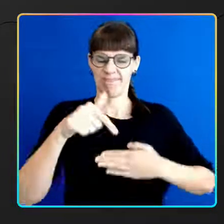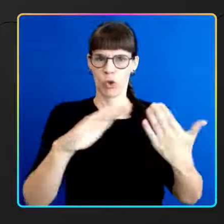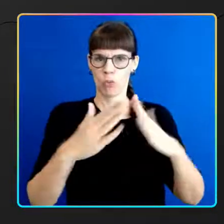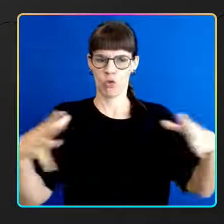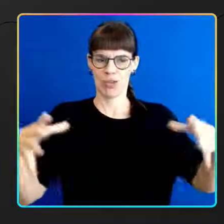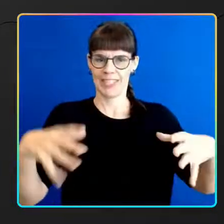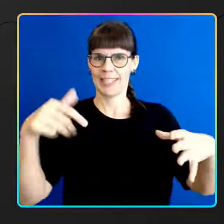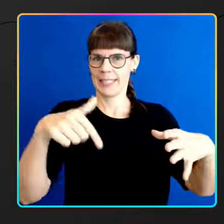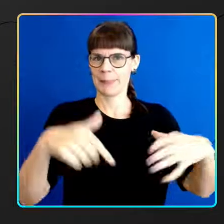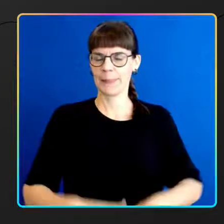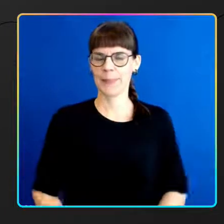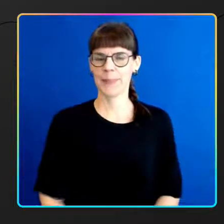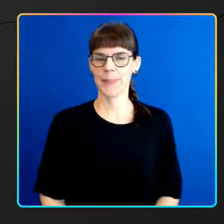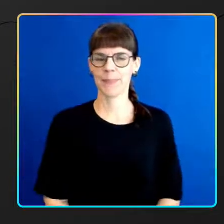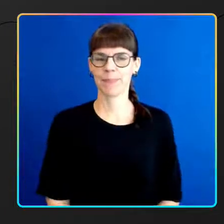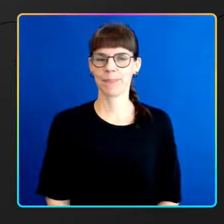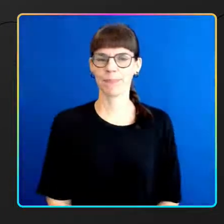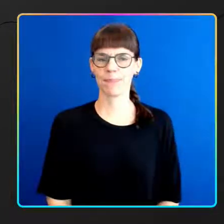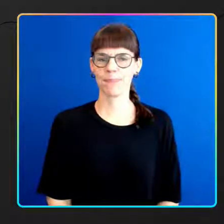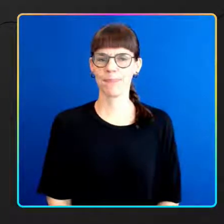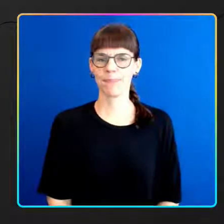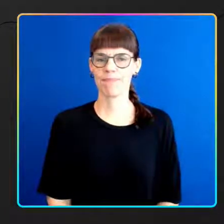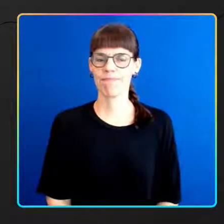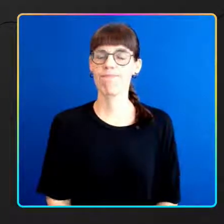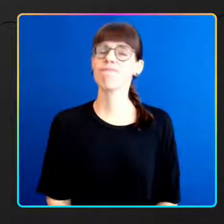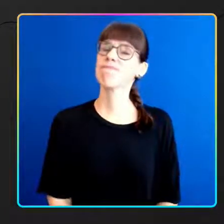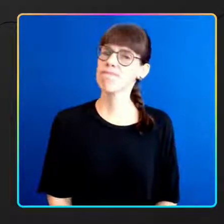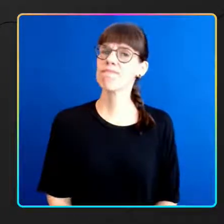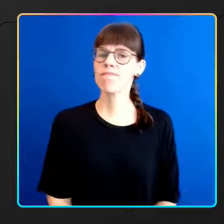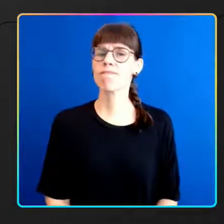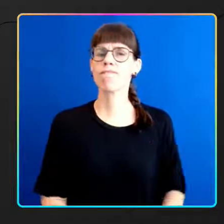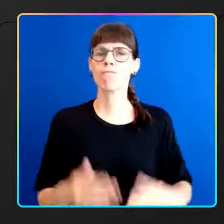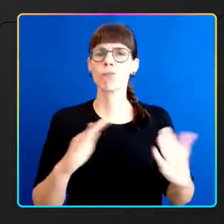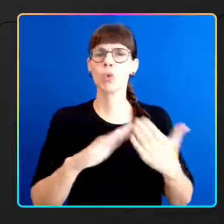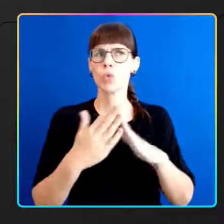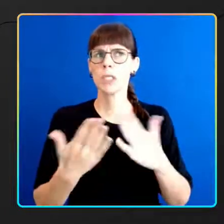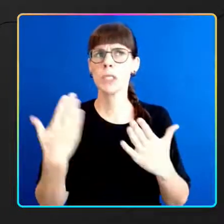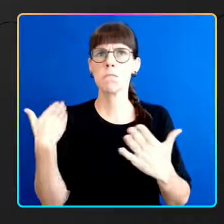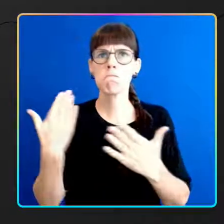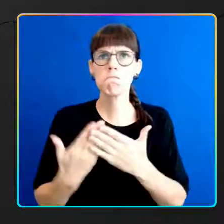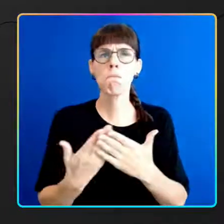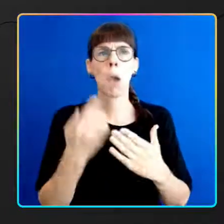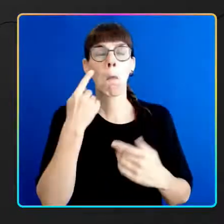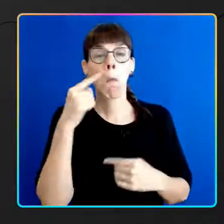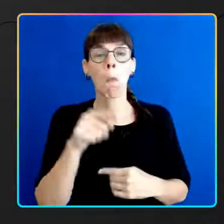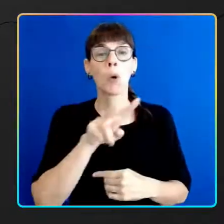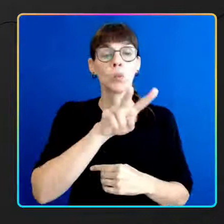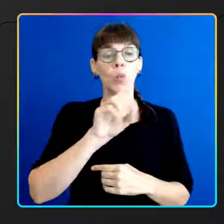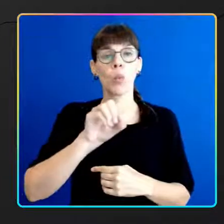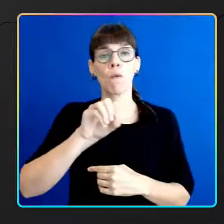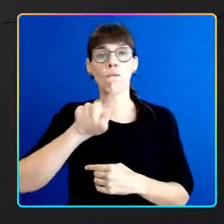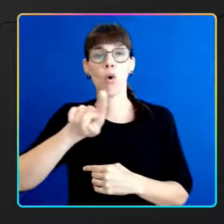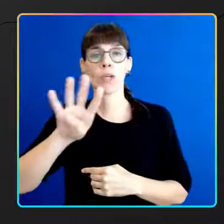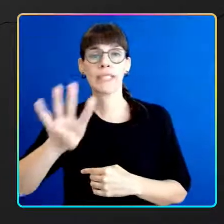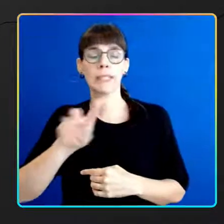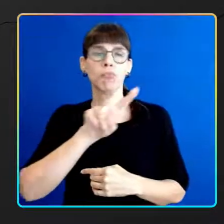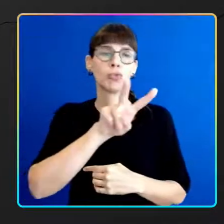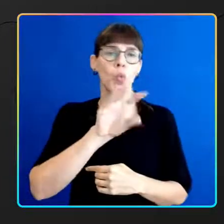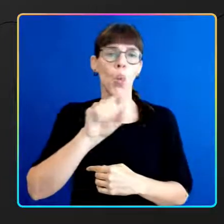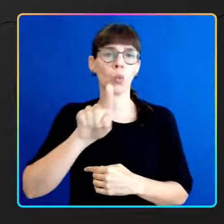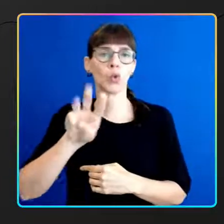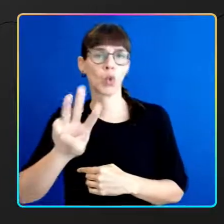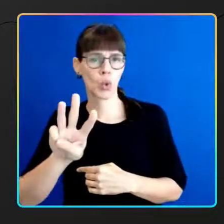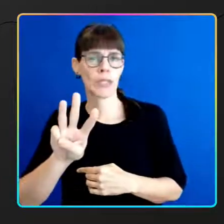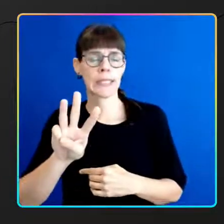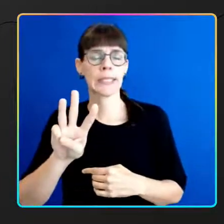So I kind of figured out about community in 2014 and 13. Actually, that's the time I'm